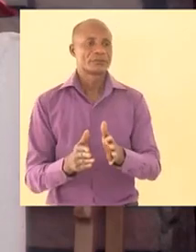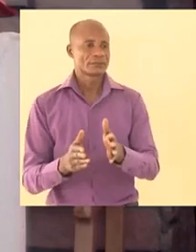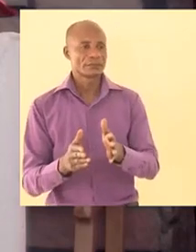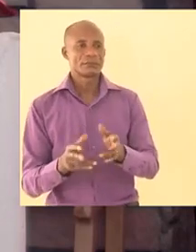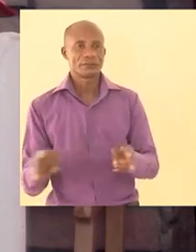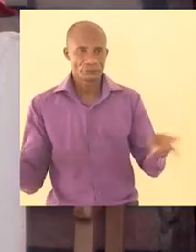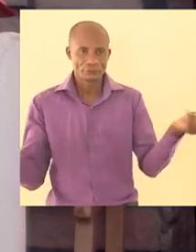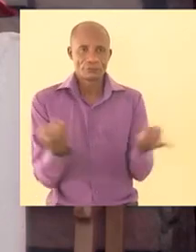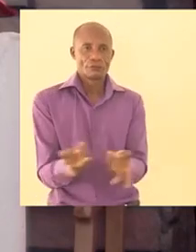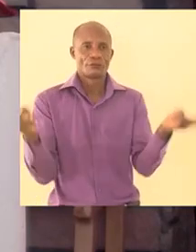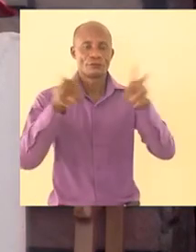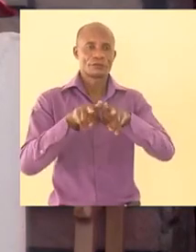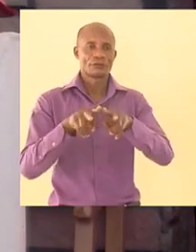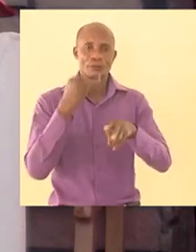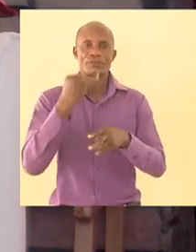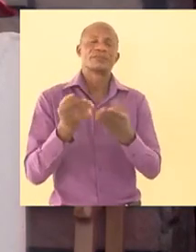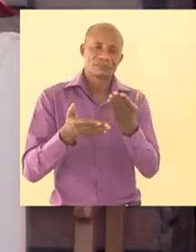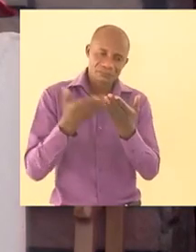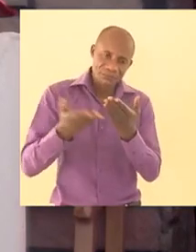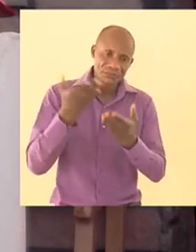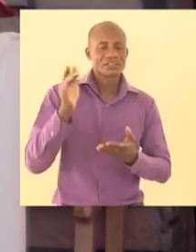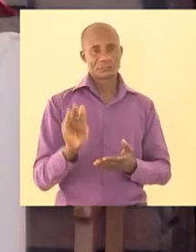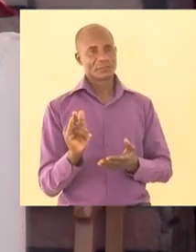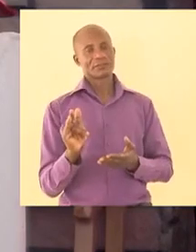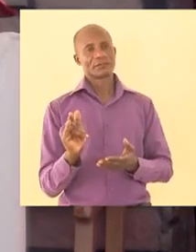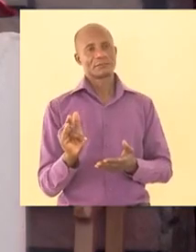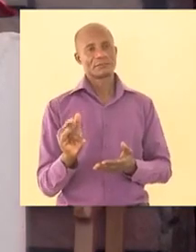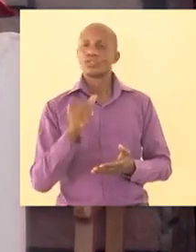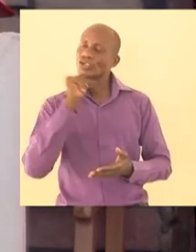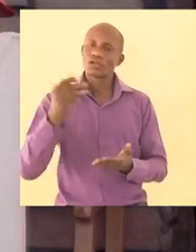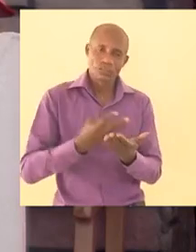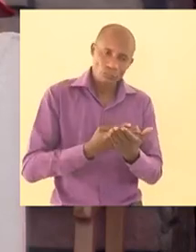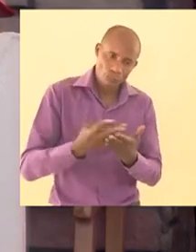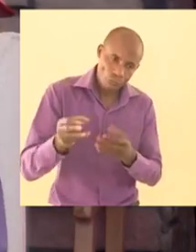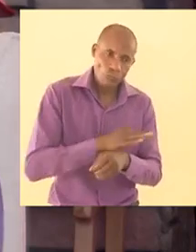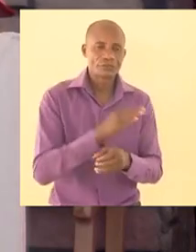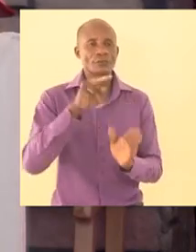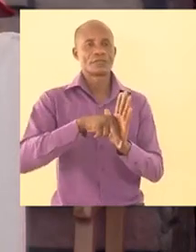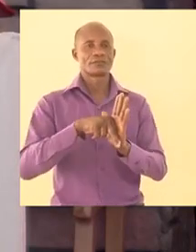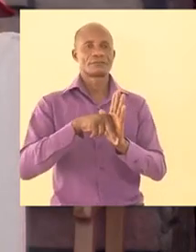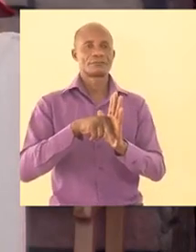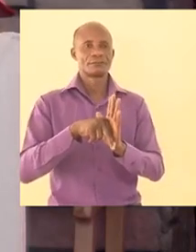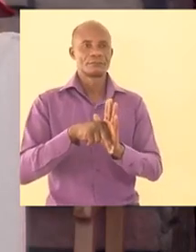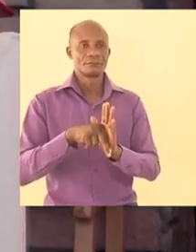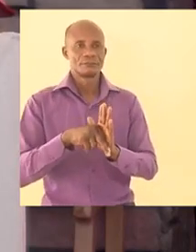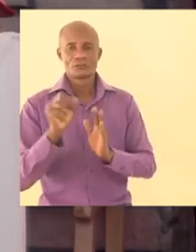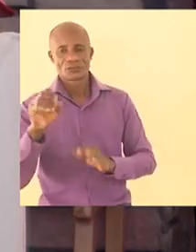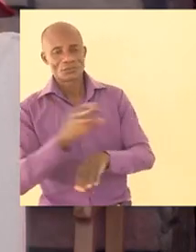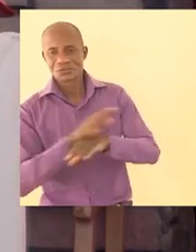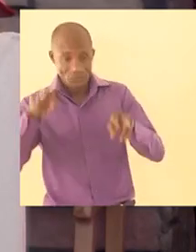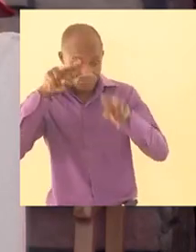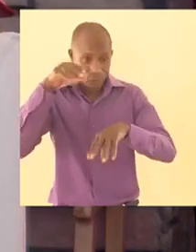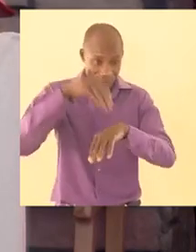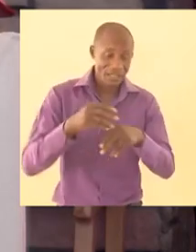and modesty and simplicity, right? So when we discuss this, and don't just look at pastors and